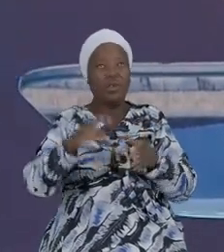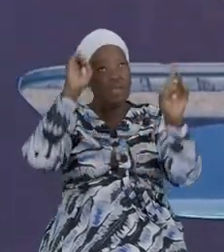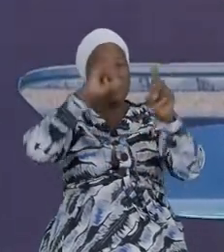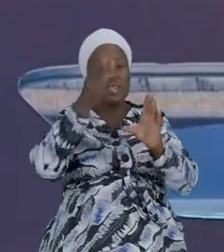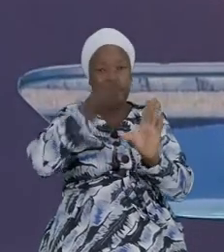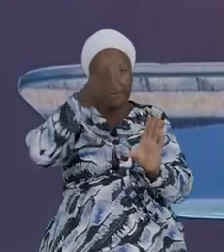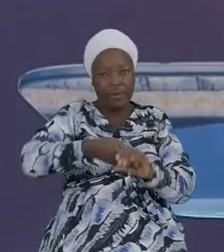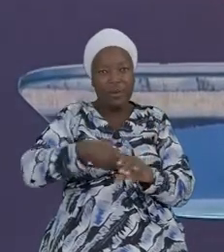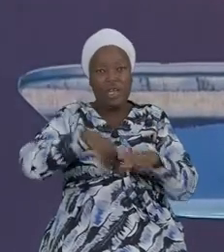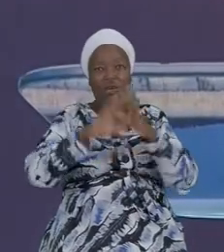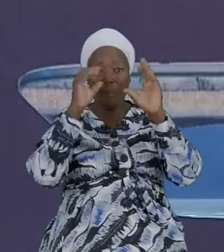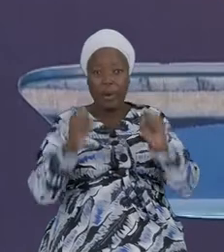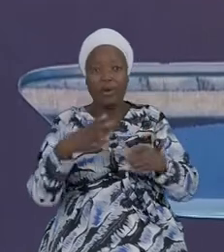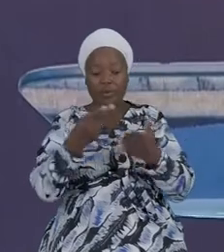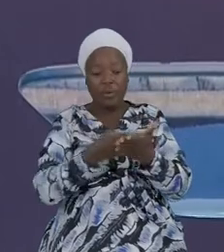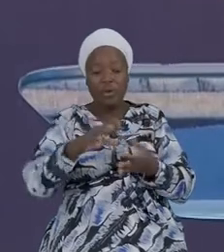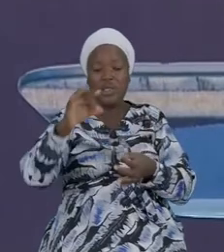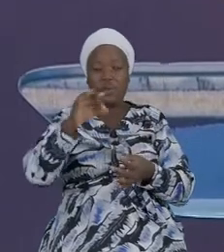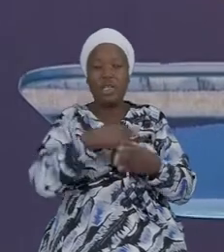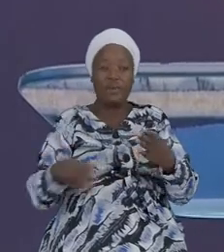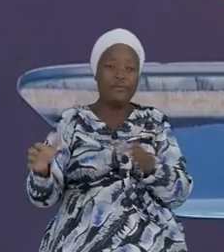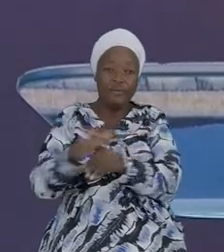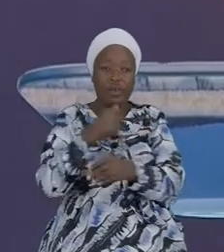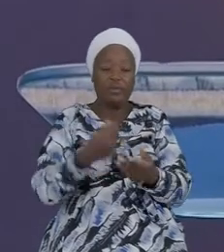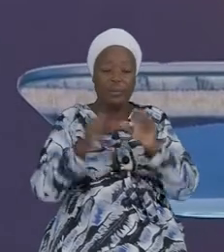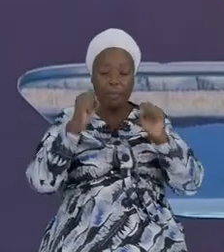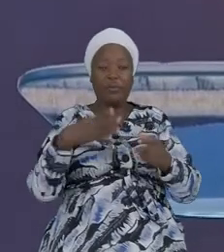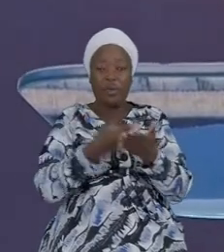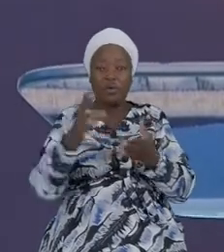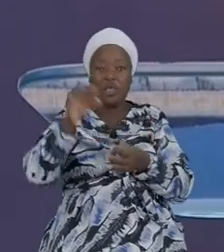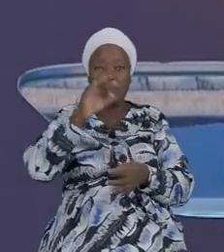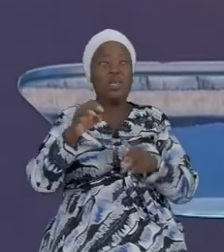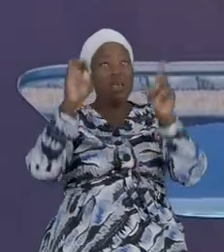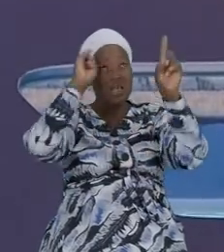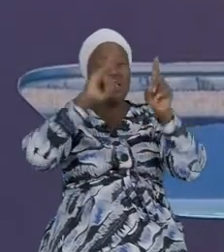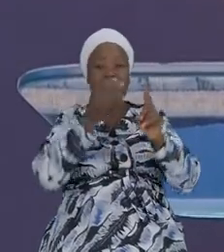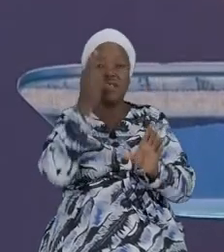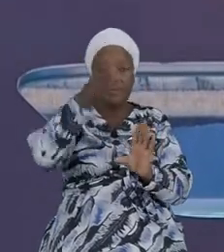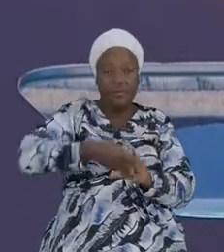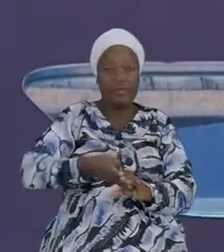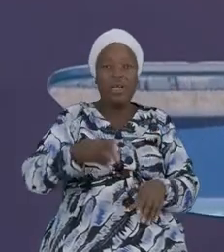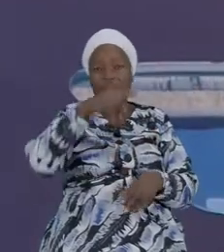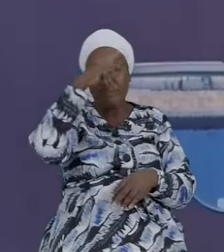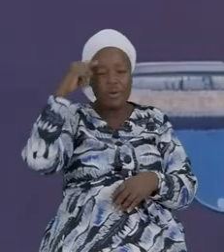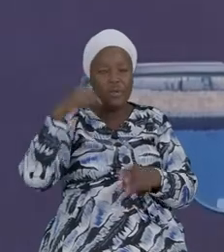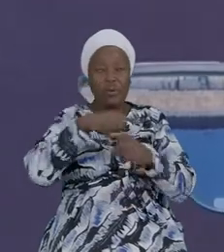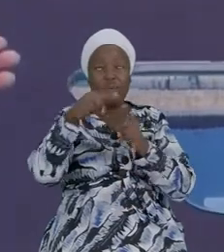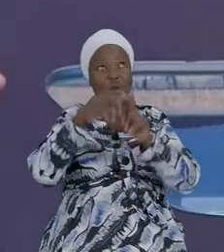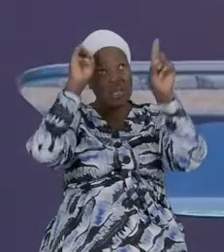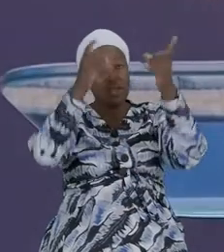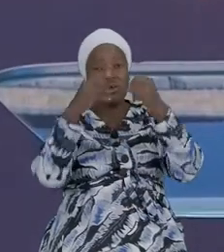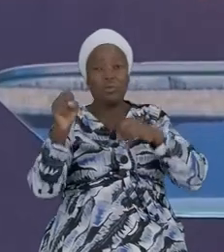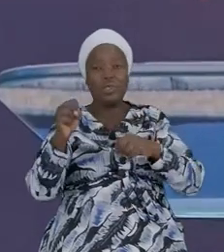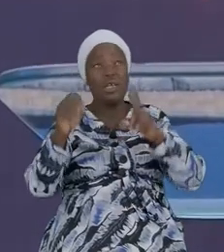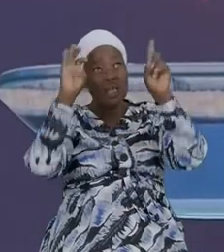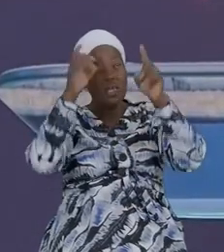the endowment of power of the Holy Ghost, he is involved. Because when he comes, he